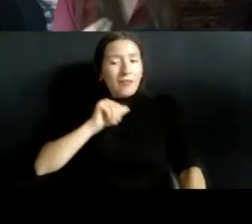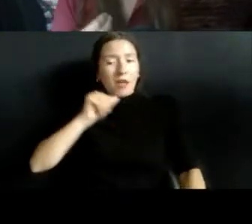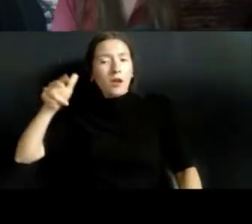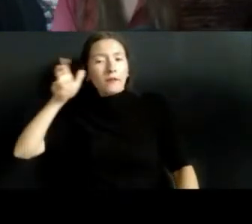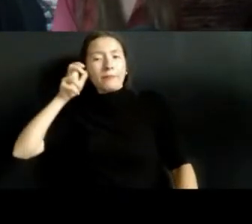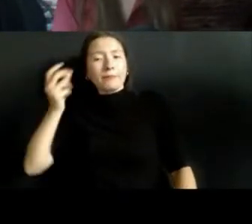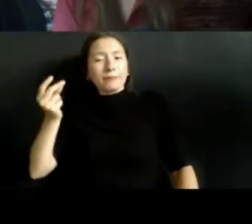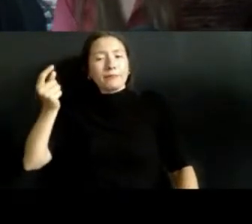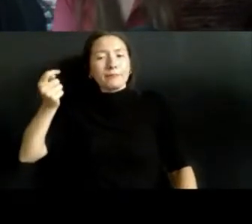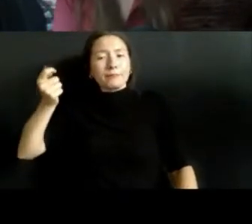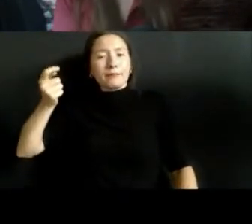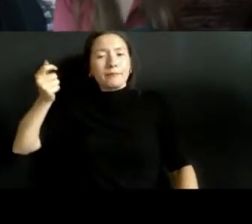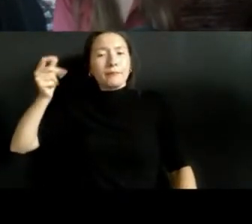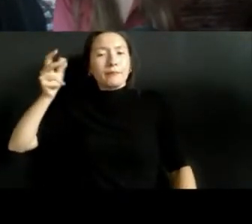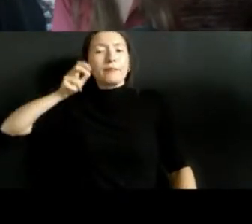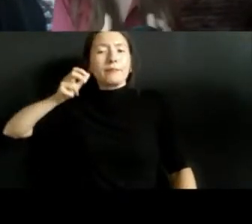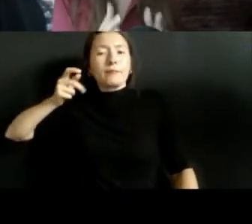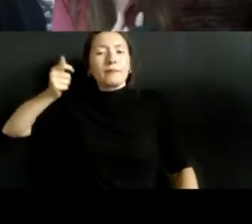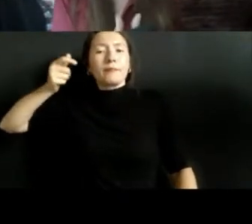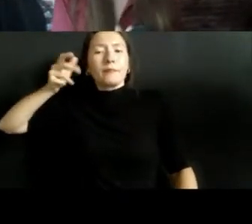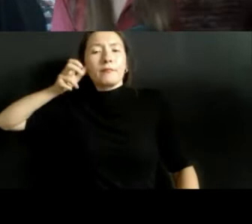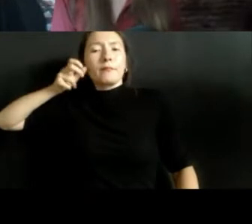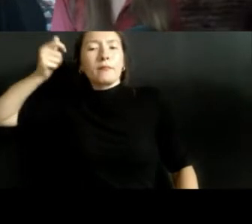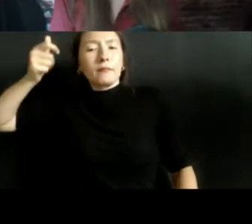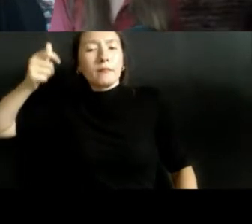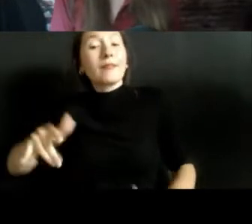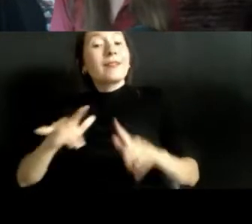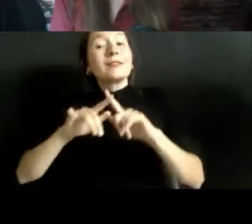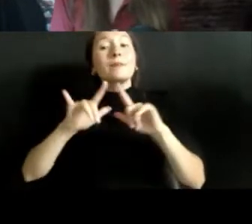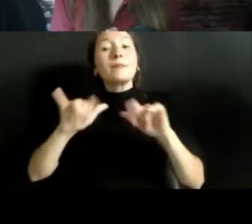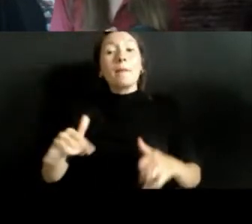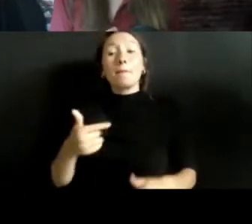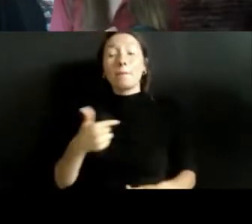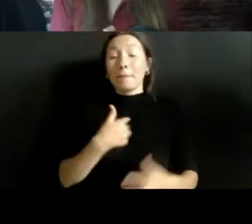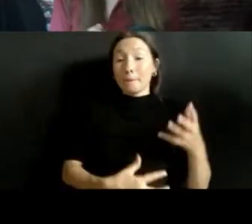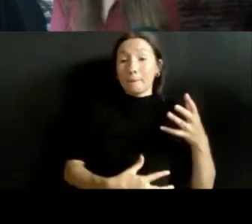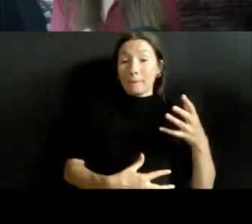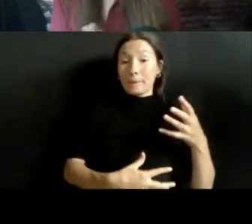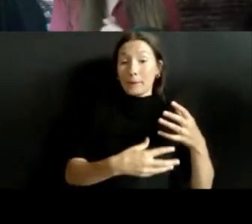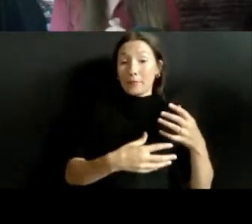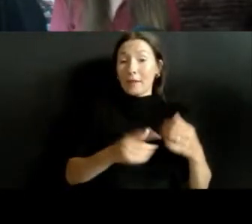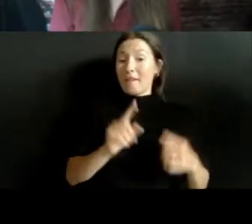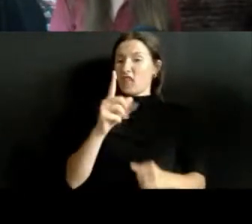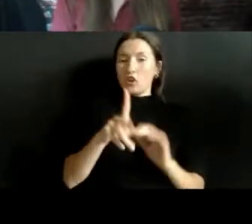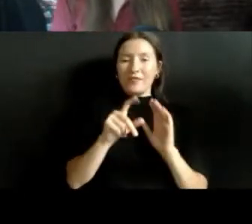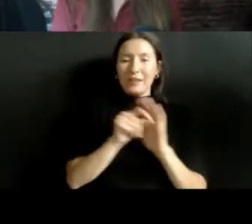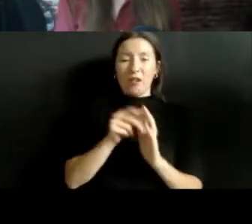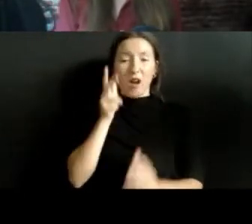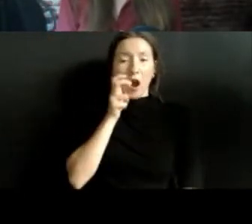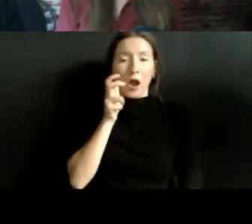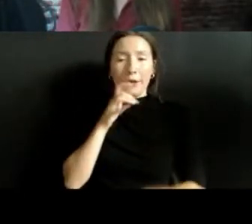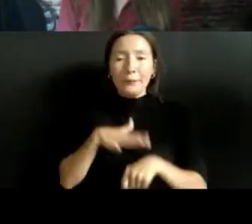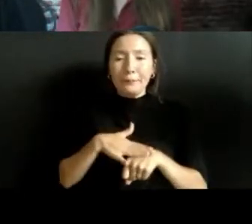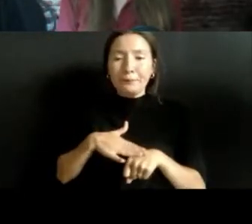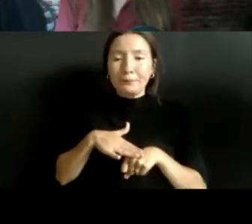to be relevant, because part of what you want to manage when you're trying to be more inclusive in your writing